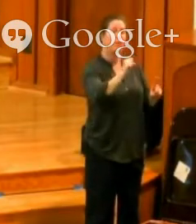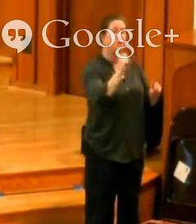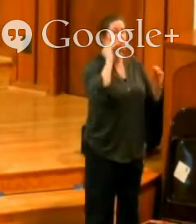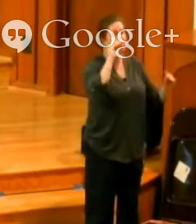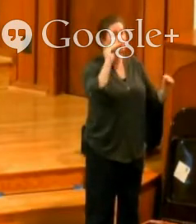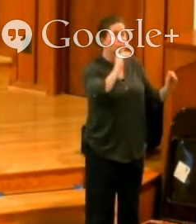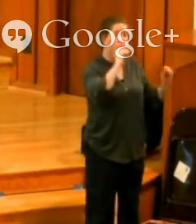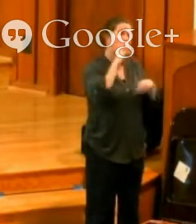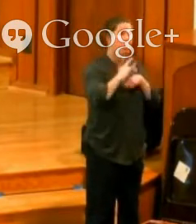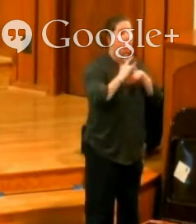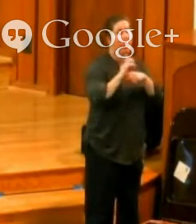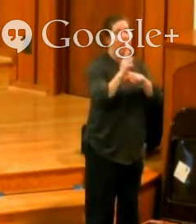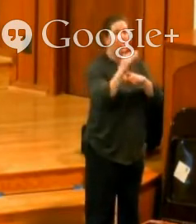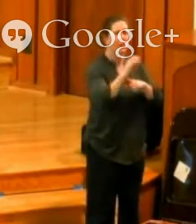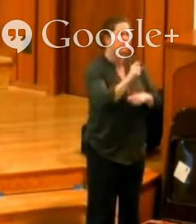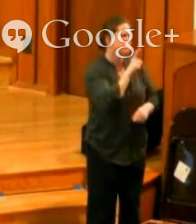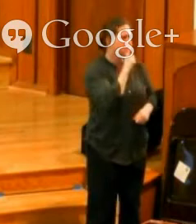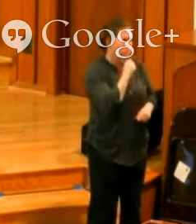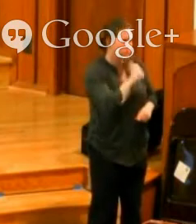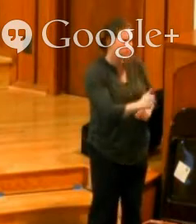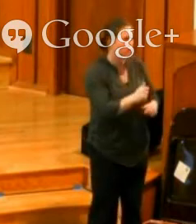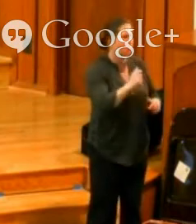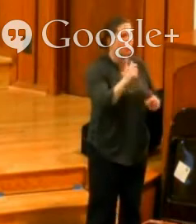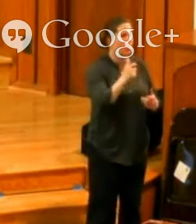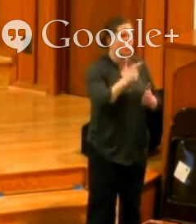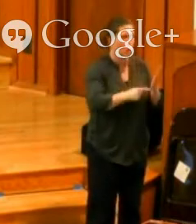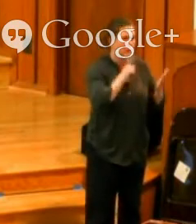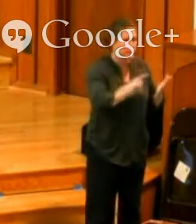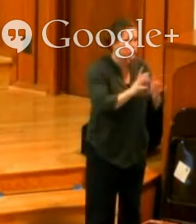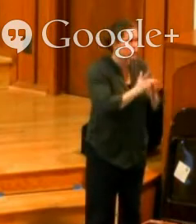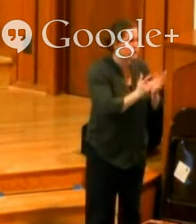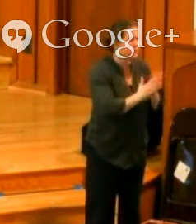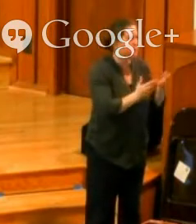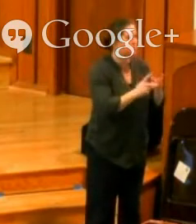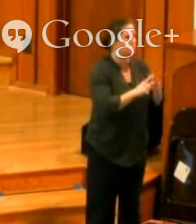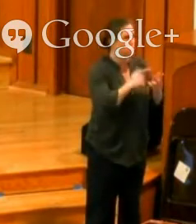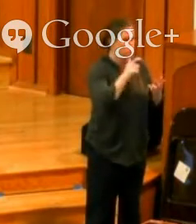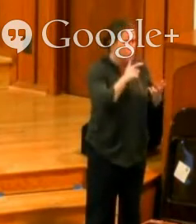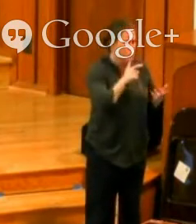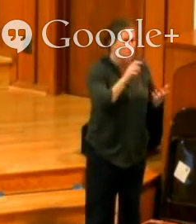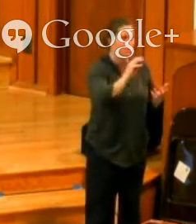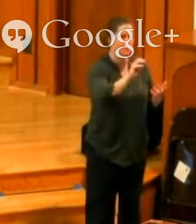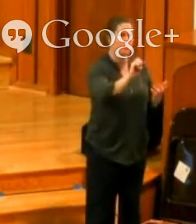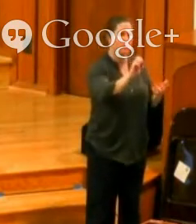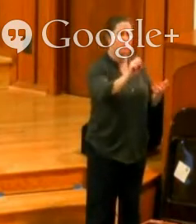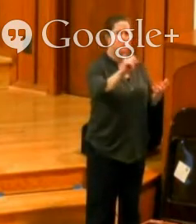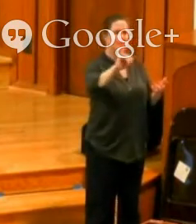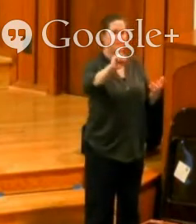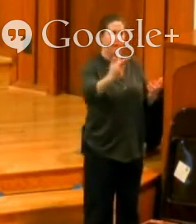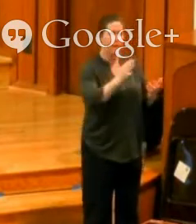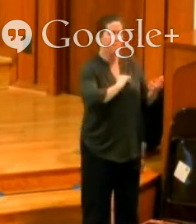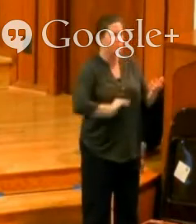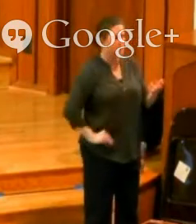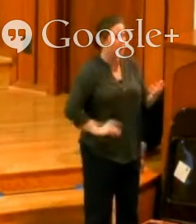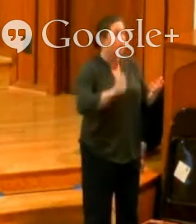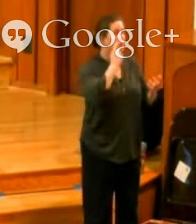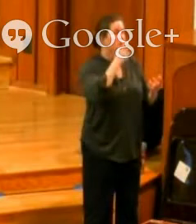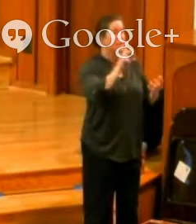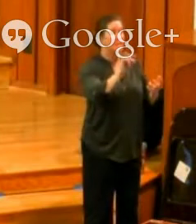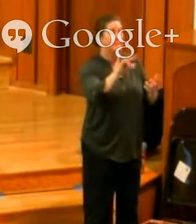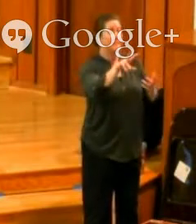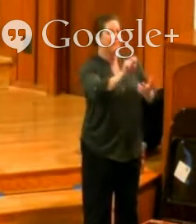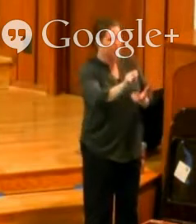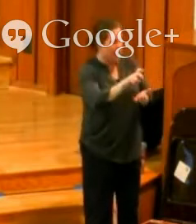No, he's not. What is Jesus, and who is Jesus? He's the Messiah, and Jesus is the divine Son of God. Very